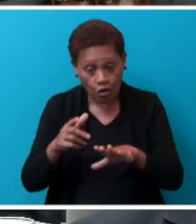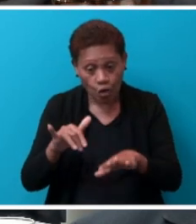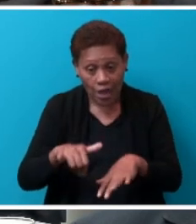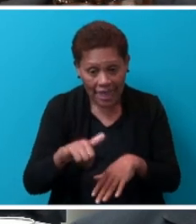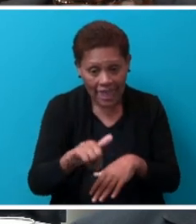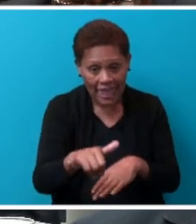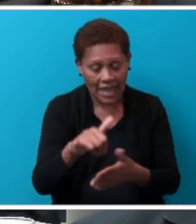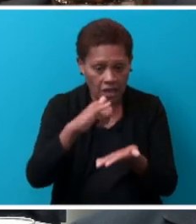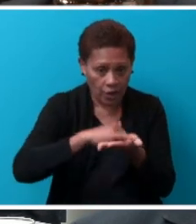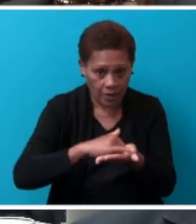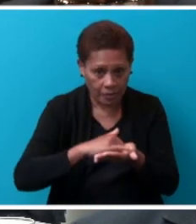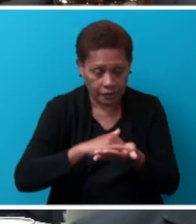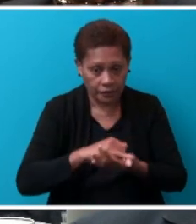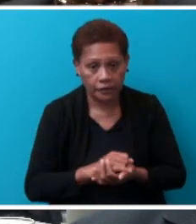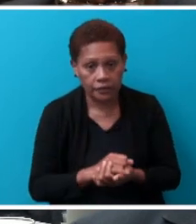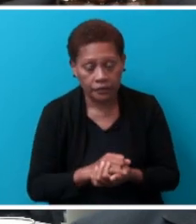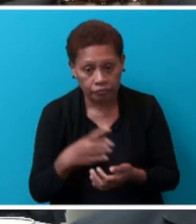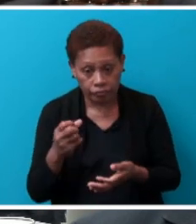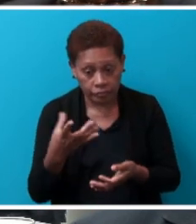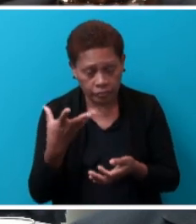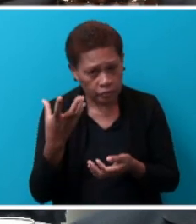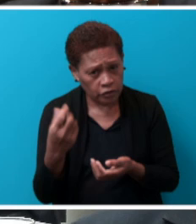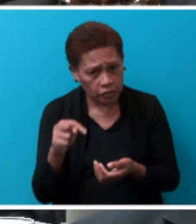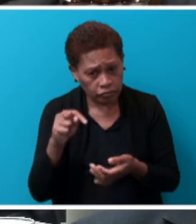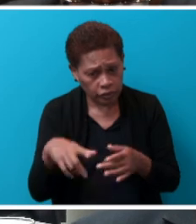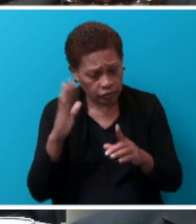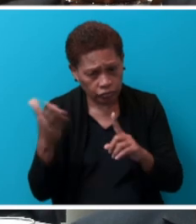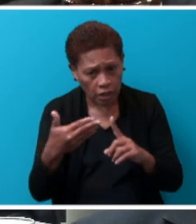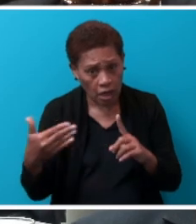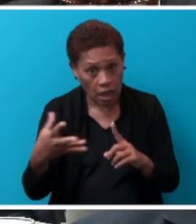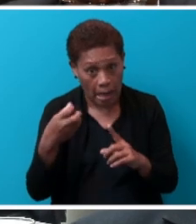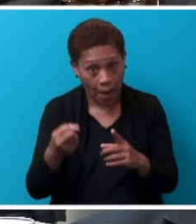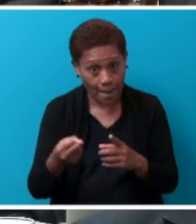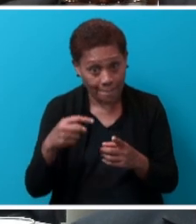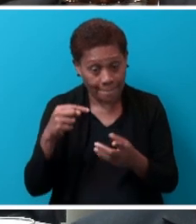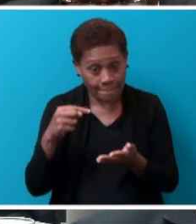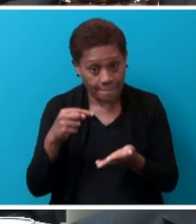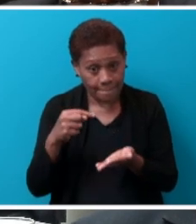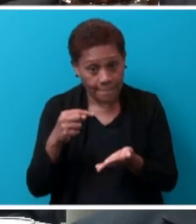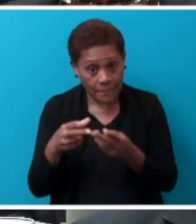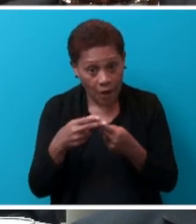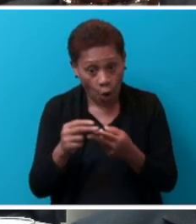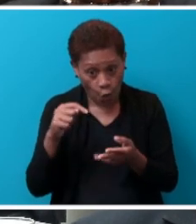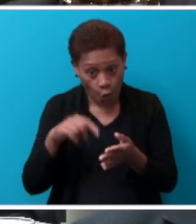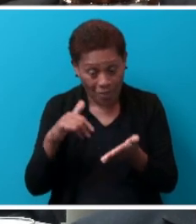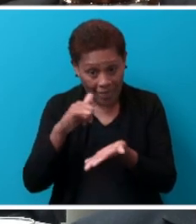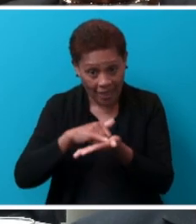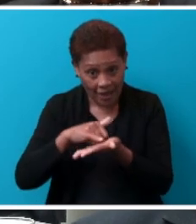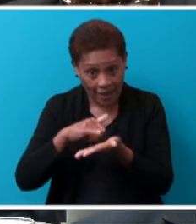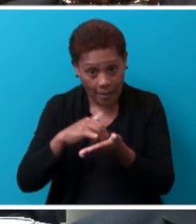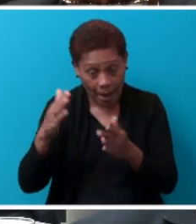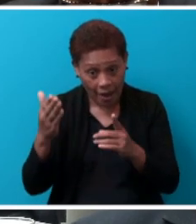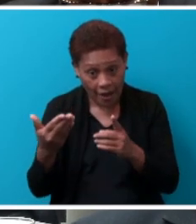was essential to evaluate the terrain and its alignment with the technical specifications needed for an airport, including land use and